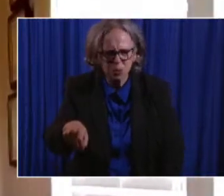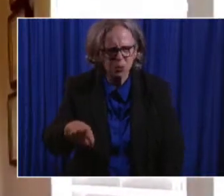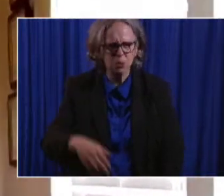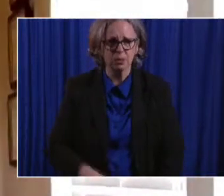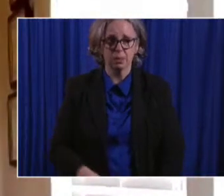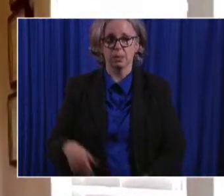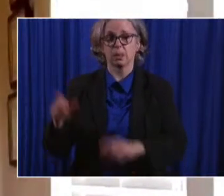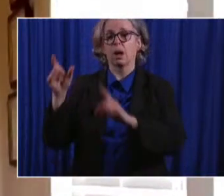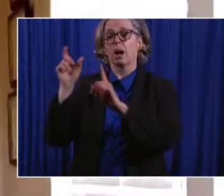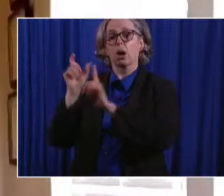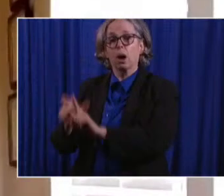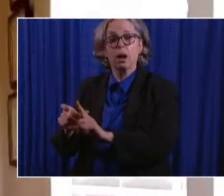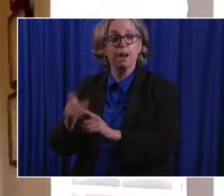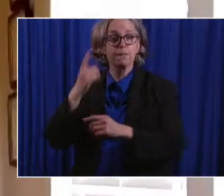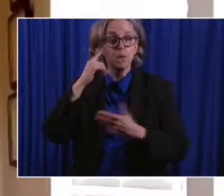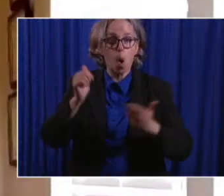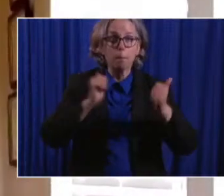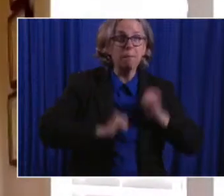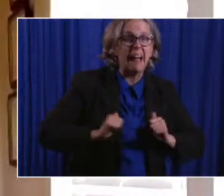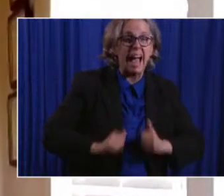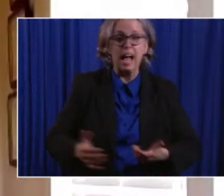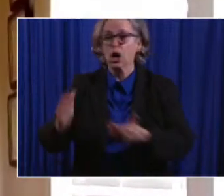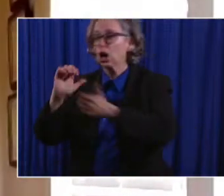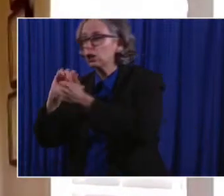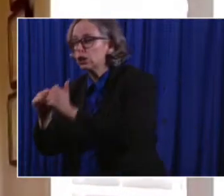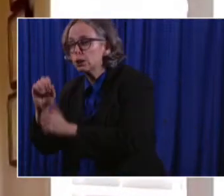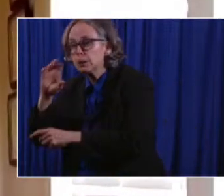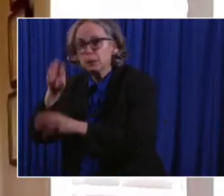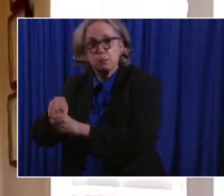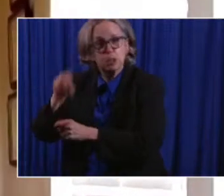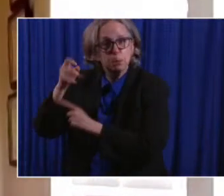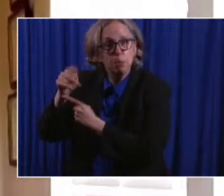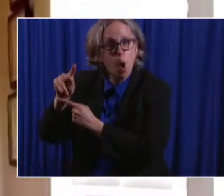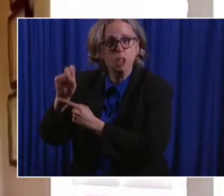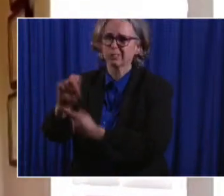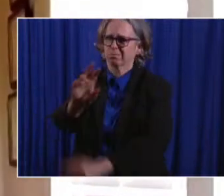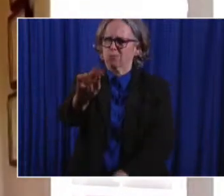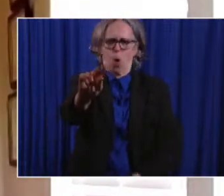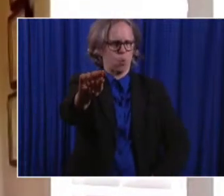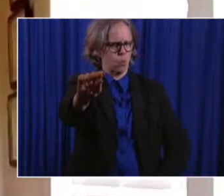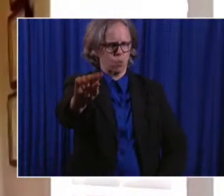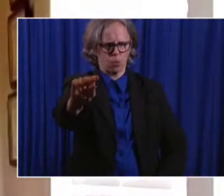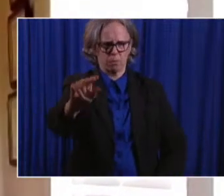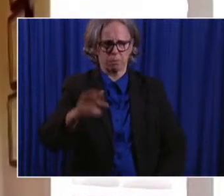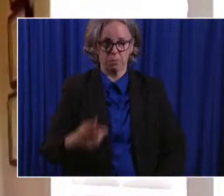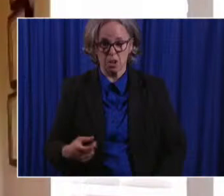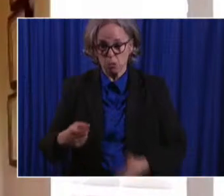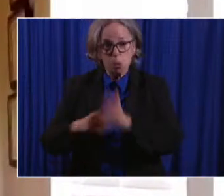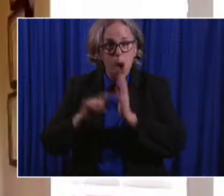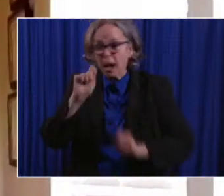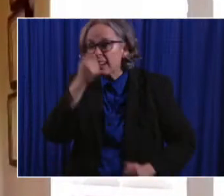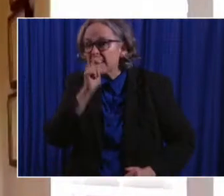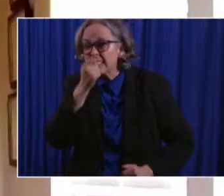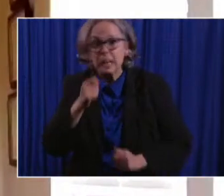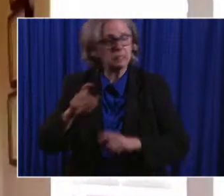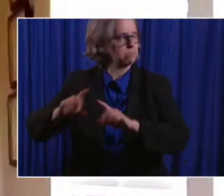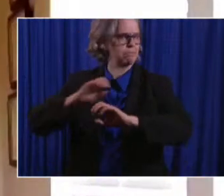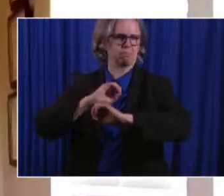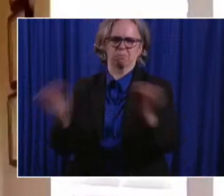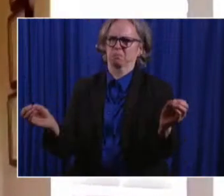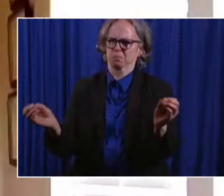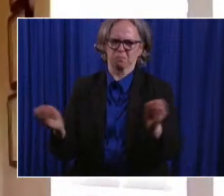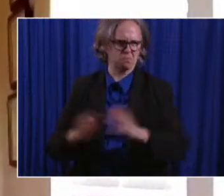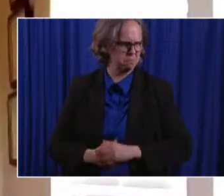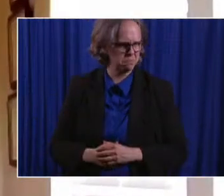be tested following an exposure to somebody. However, unvaccinated people lack